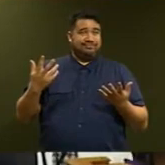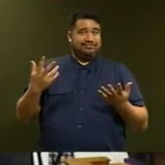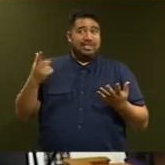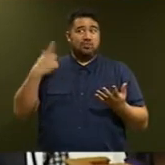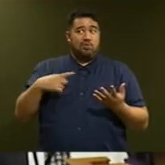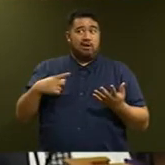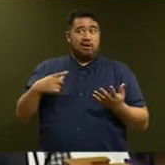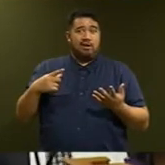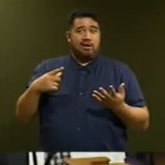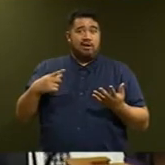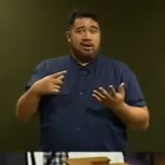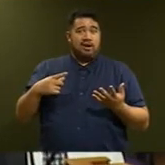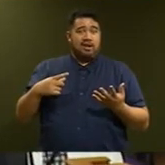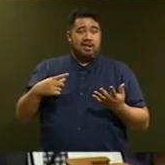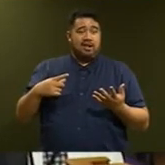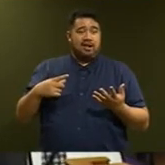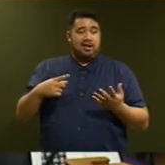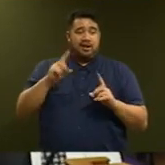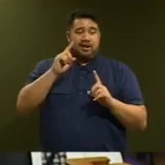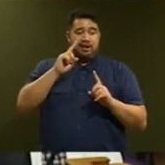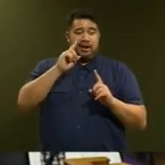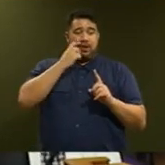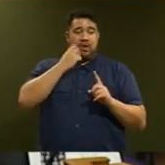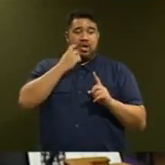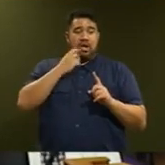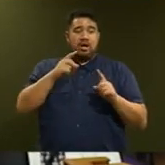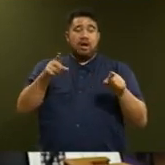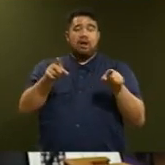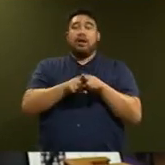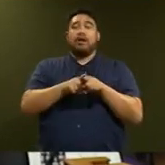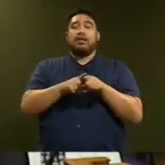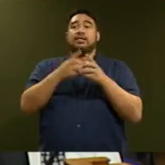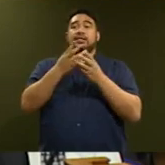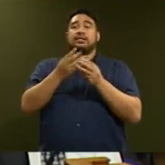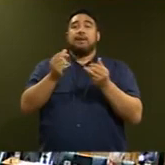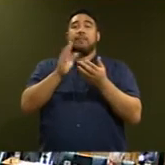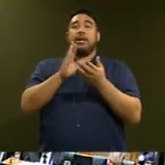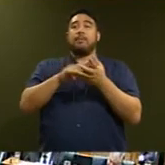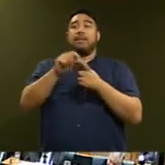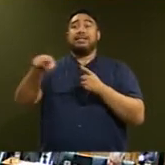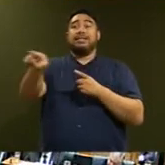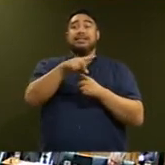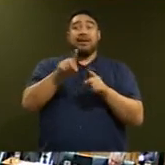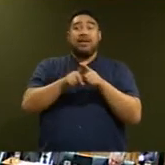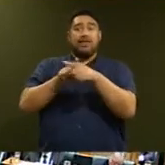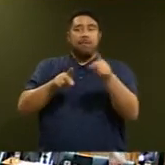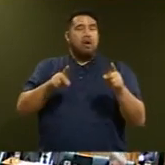And therefore, I am not at liberty. I'm not at liberty, like some members of Parliament, to take a wild guess.